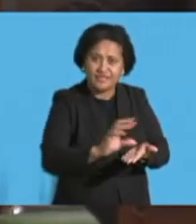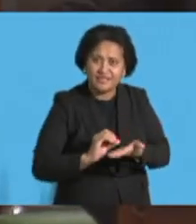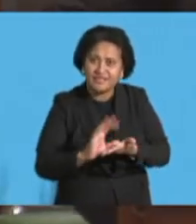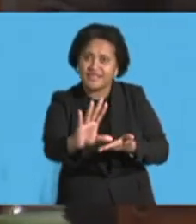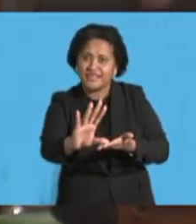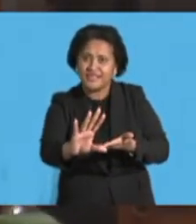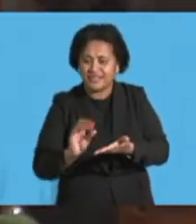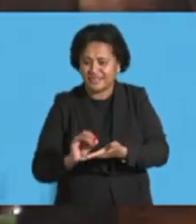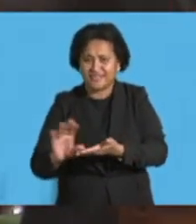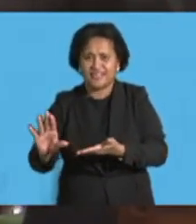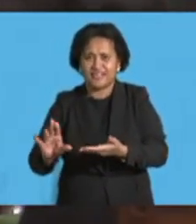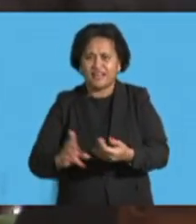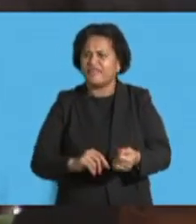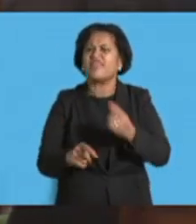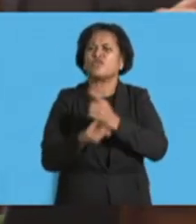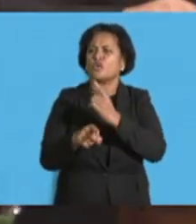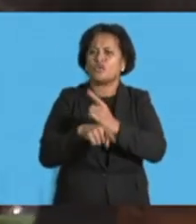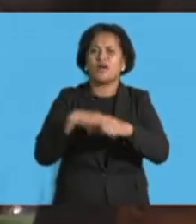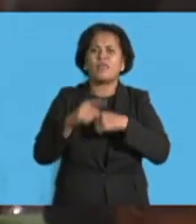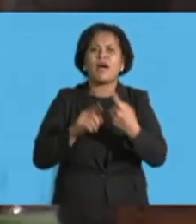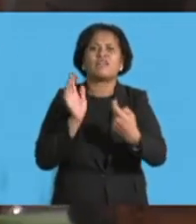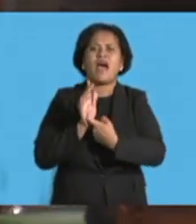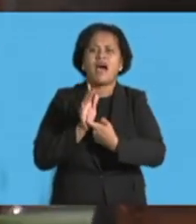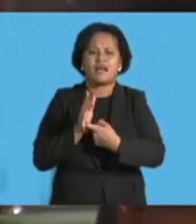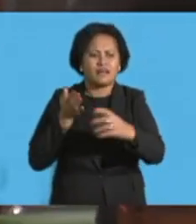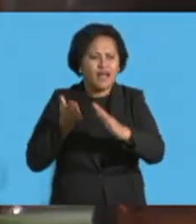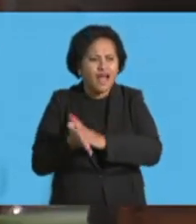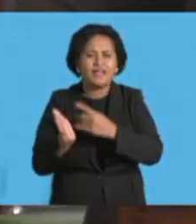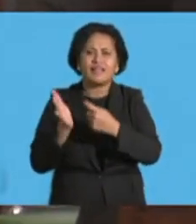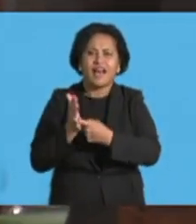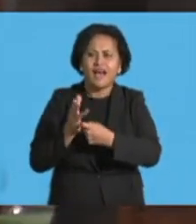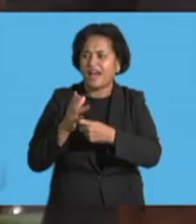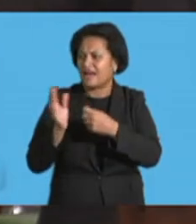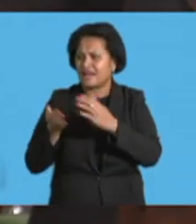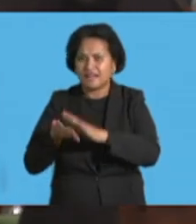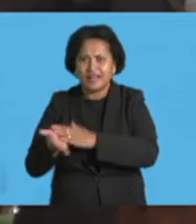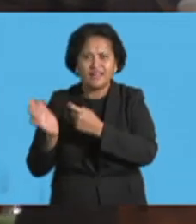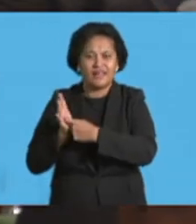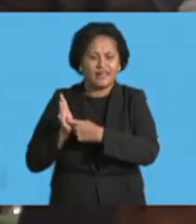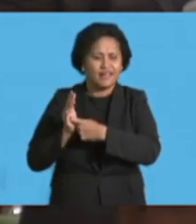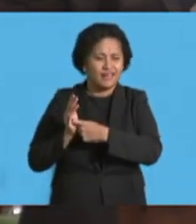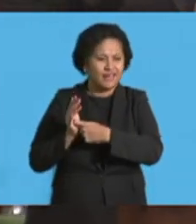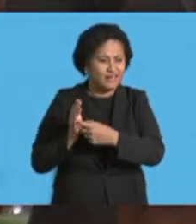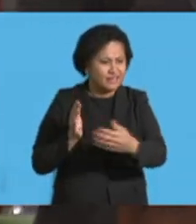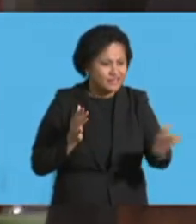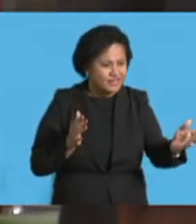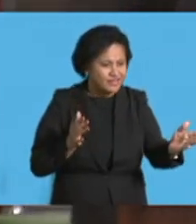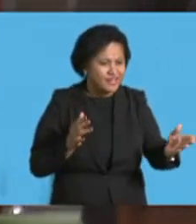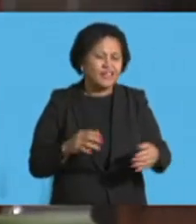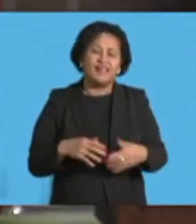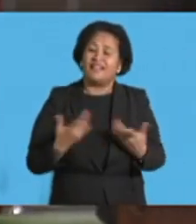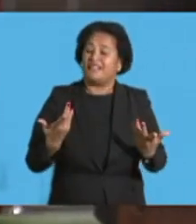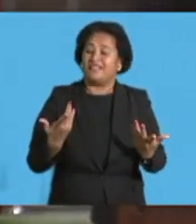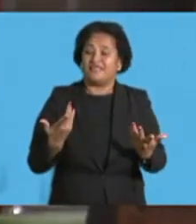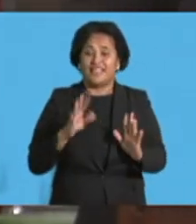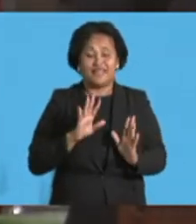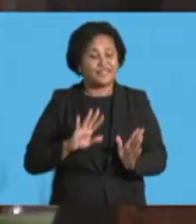mean, I hope there are no more R's coming from that side. Anyway, Madam Speaker, in conclusion,